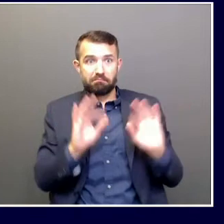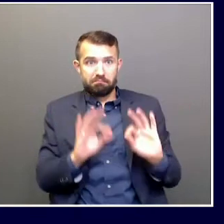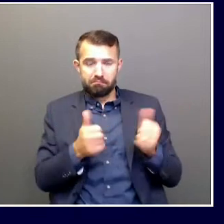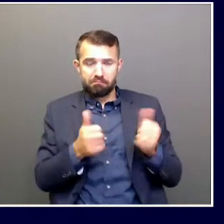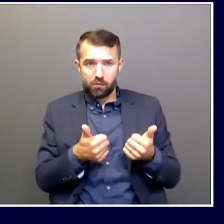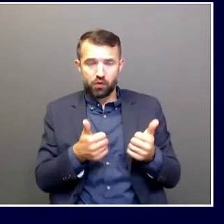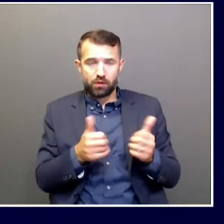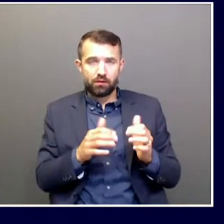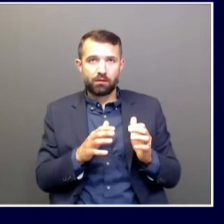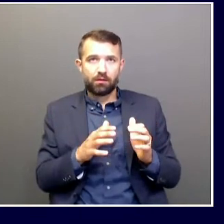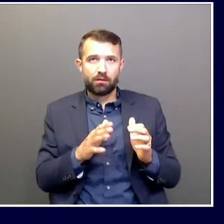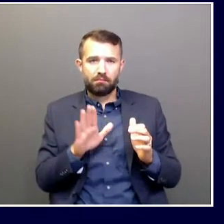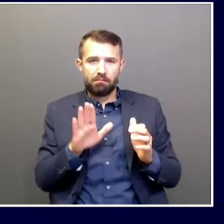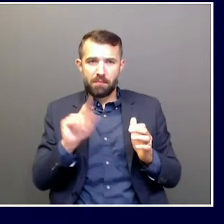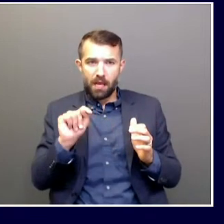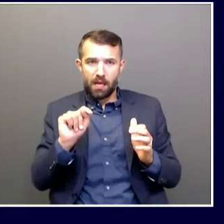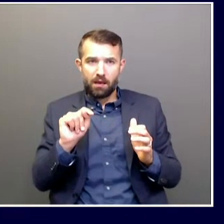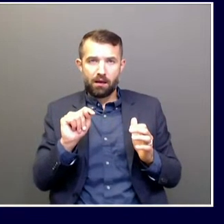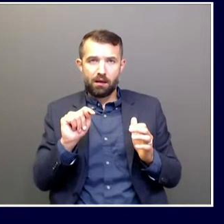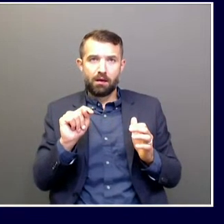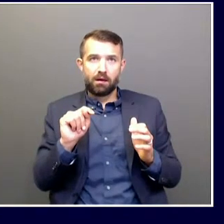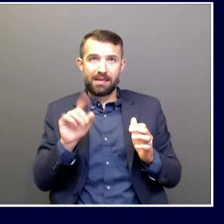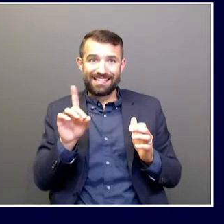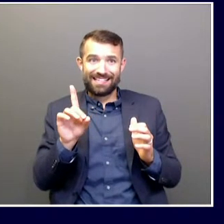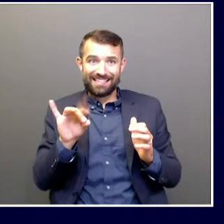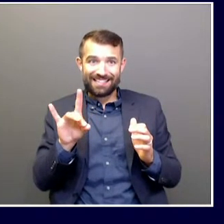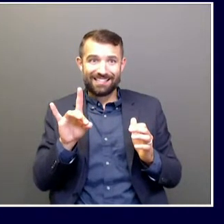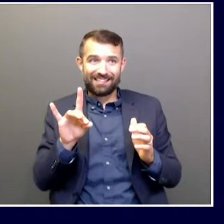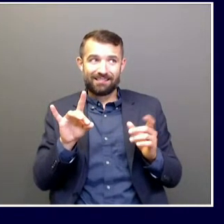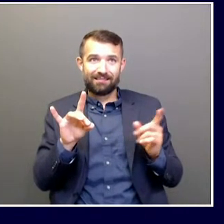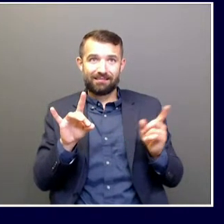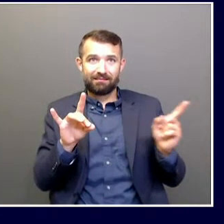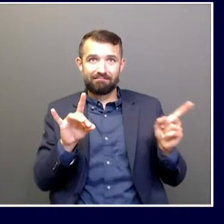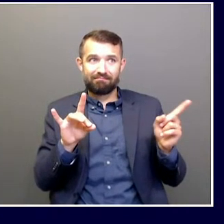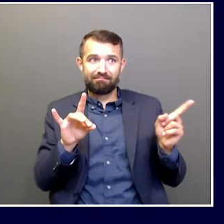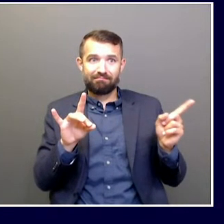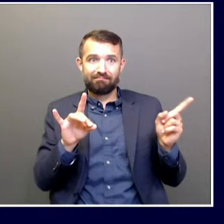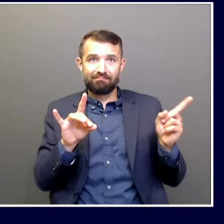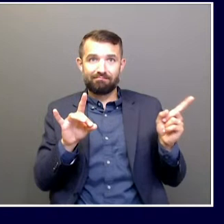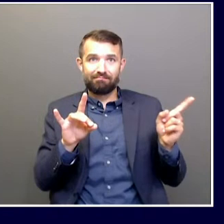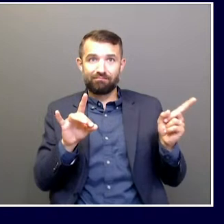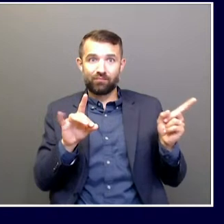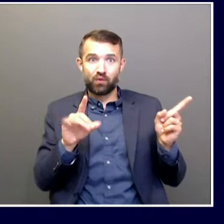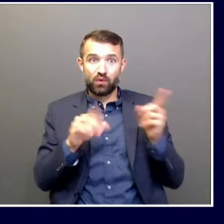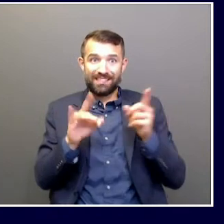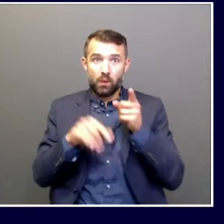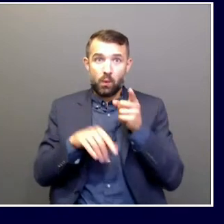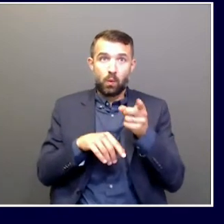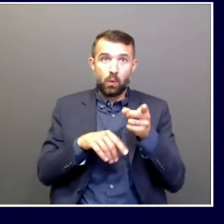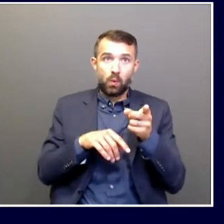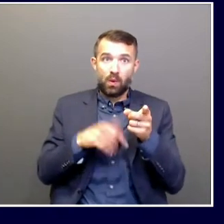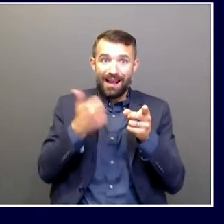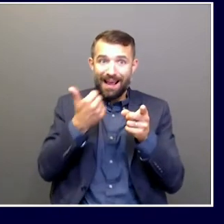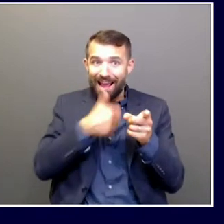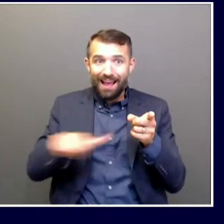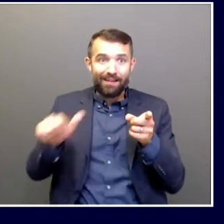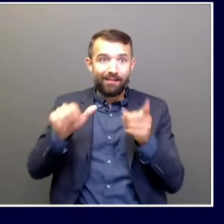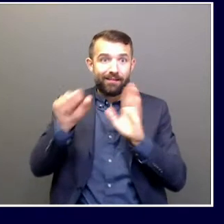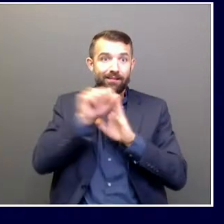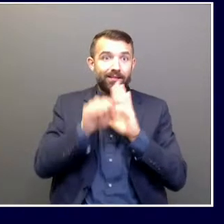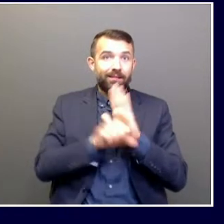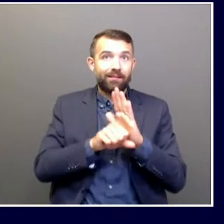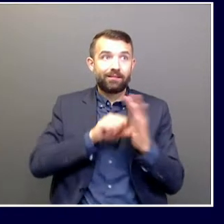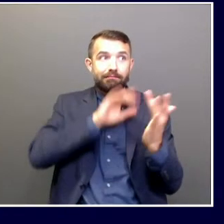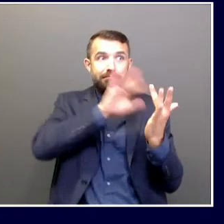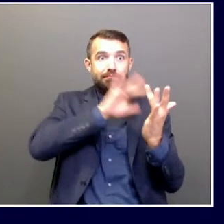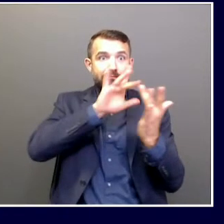states where particularly hospital capacity is really strapped, saying like, can you send more people to our hospitals? Well, we don't do the